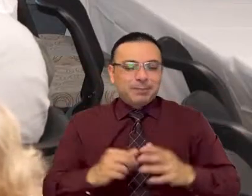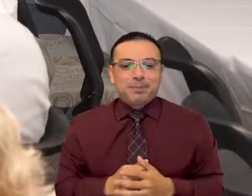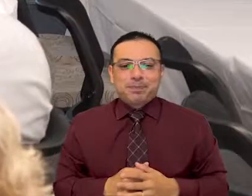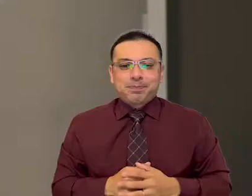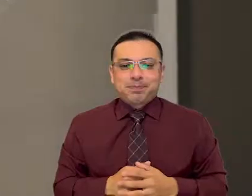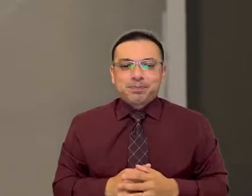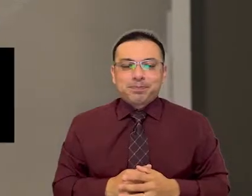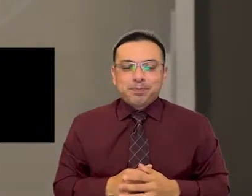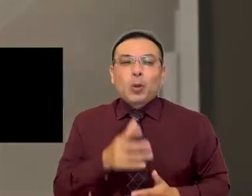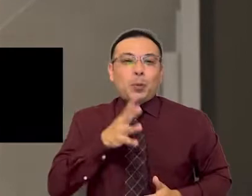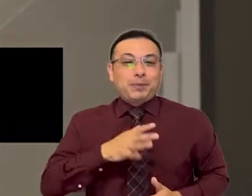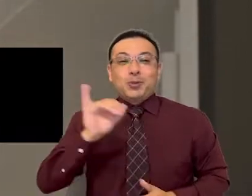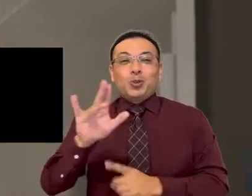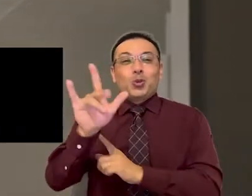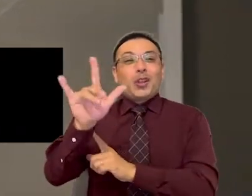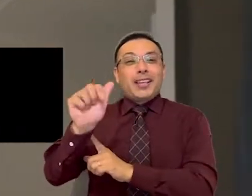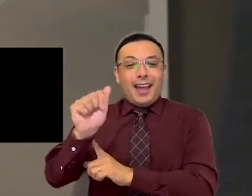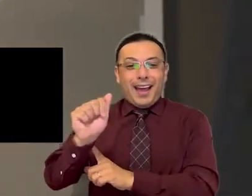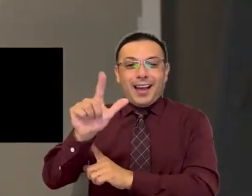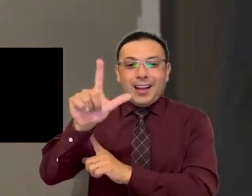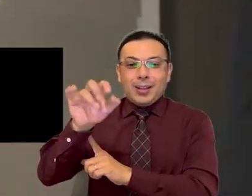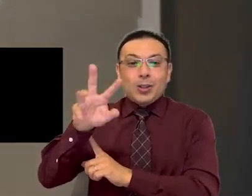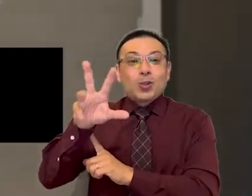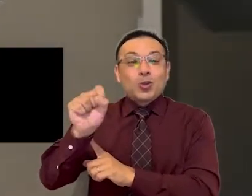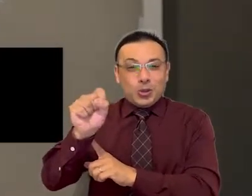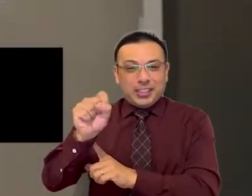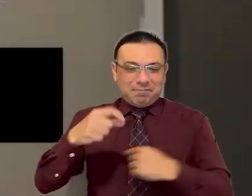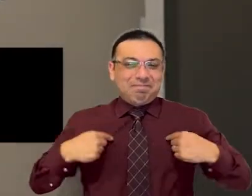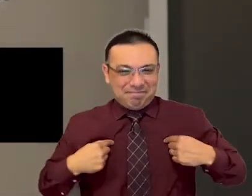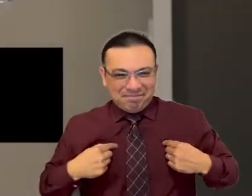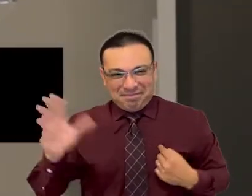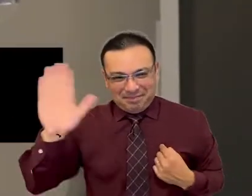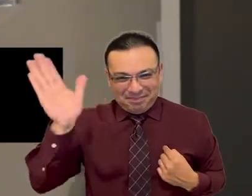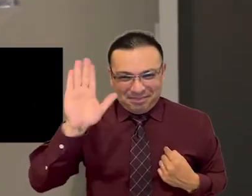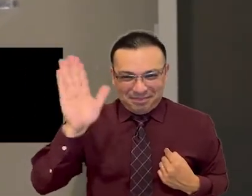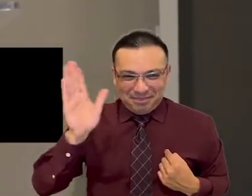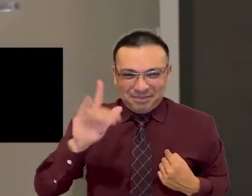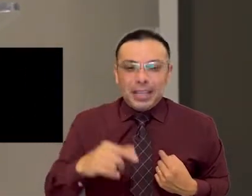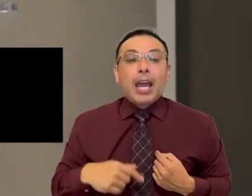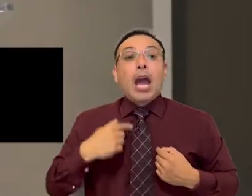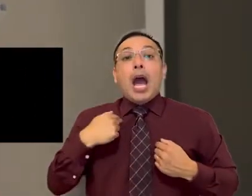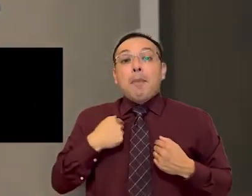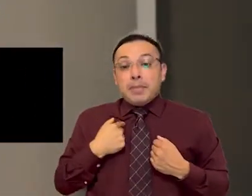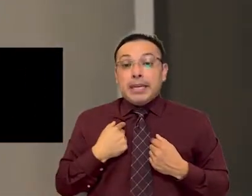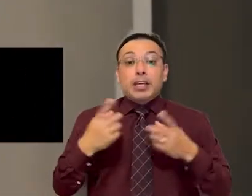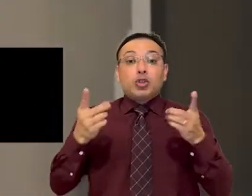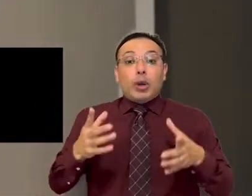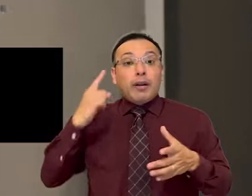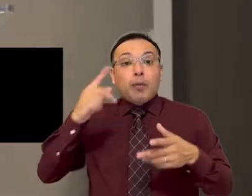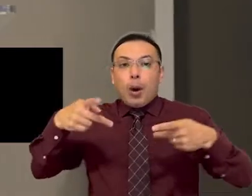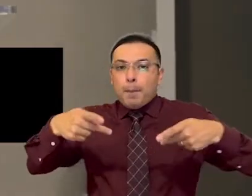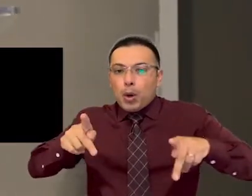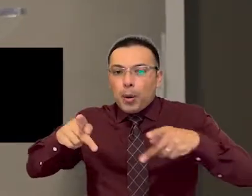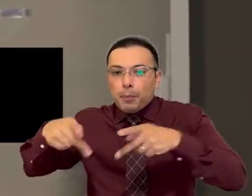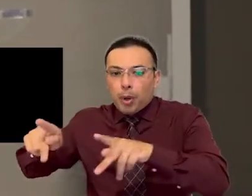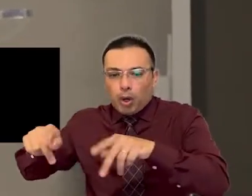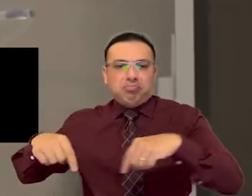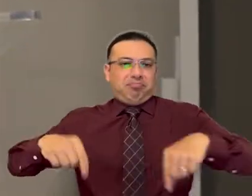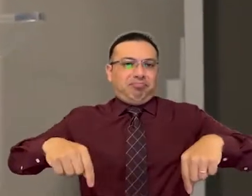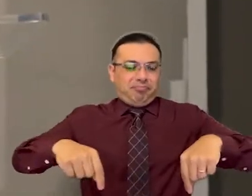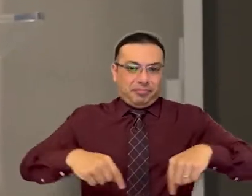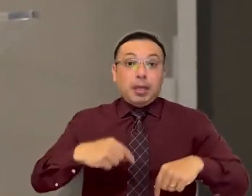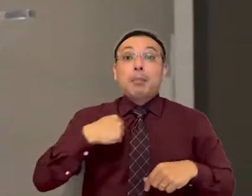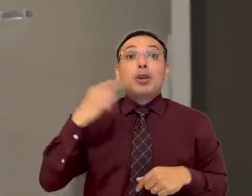Hi, good evening, everyone. My name is Julia Lewis. Thanks, Tom. And I'm the permitting director for the Beacon Wind project, and I'll be located at